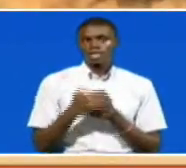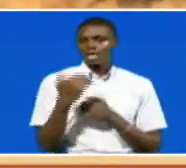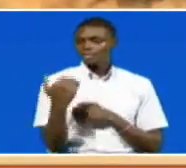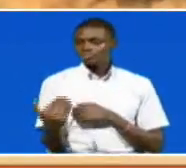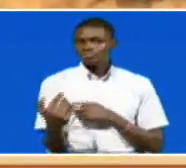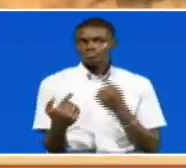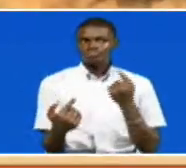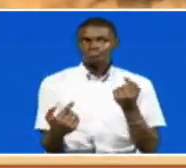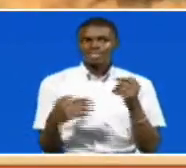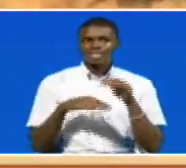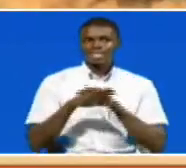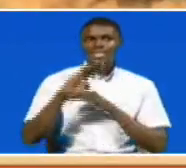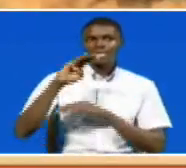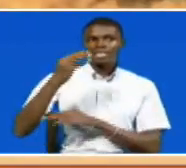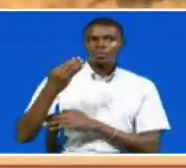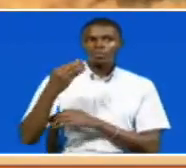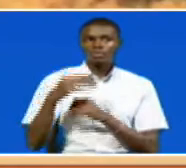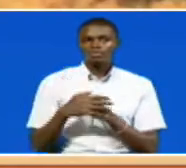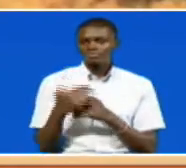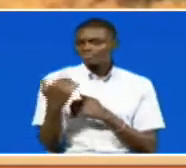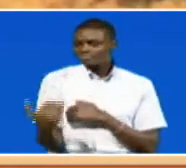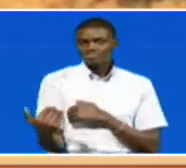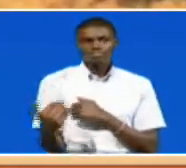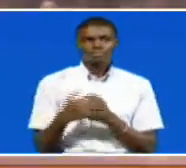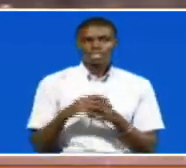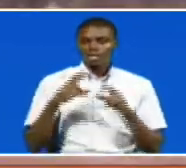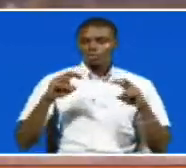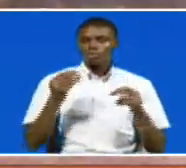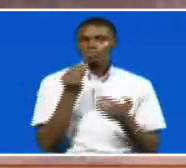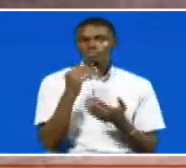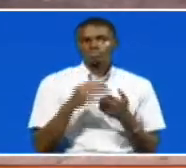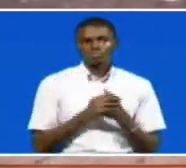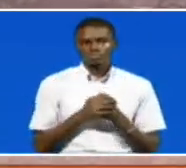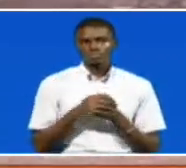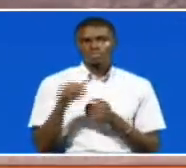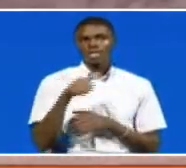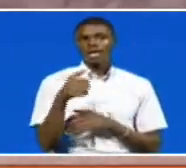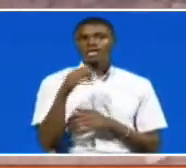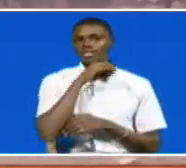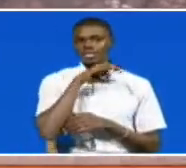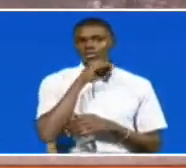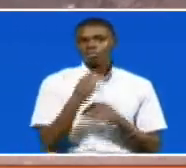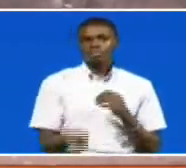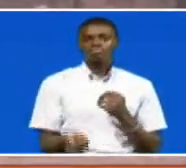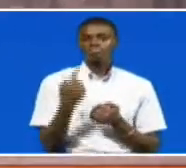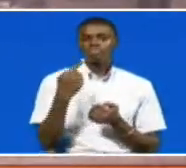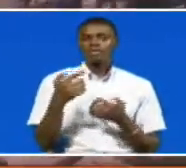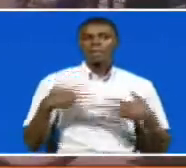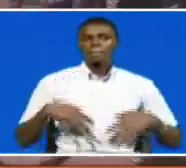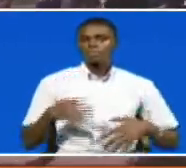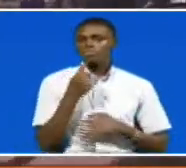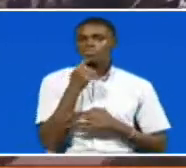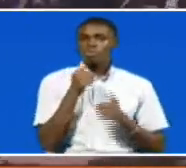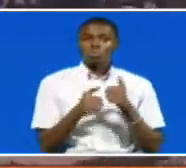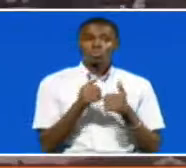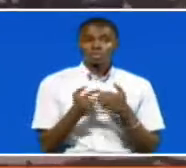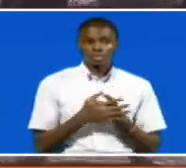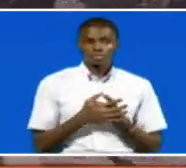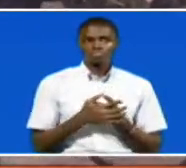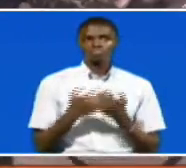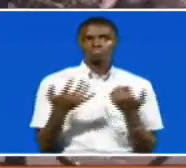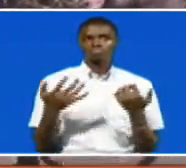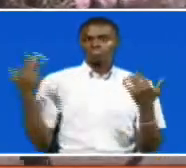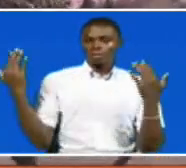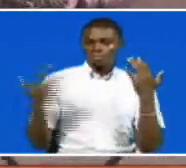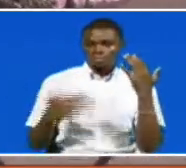mdogo anaingia town akiwa angali mdogo sana kutafuta tu. The other complaint residents of Turkana had is